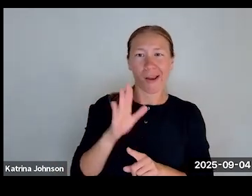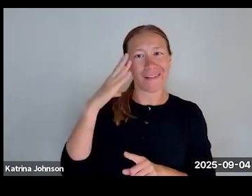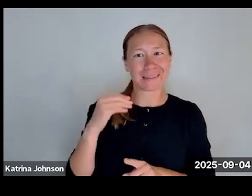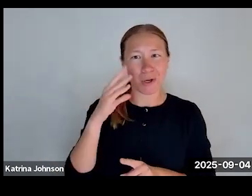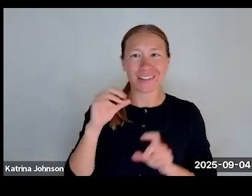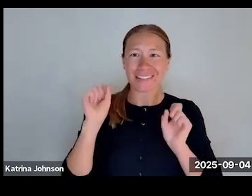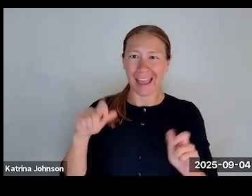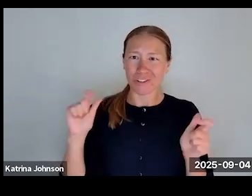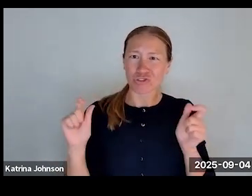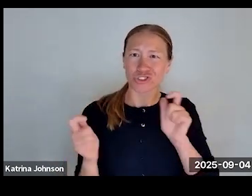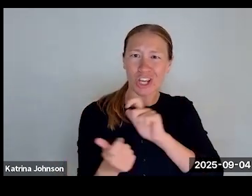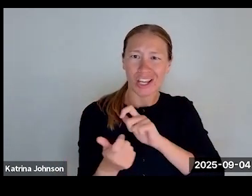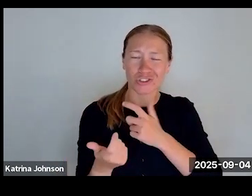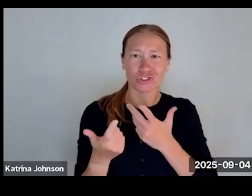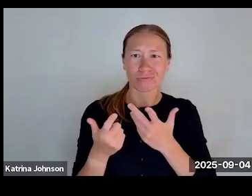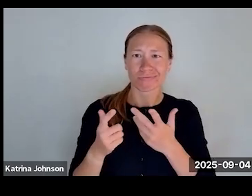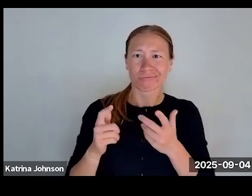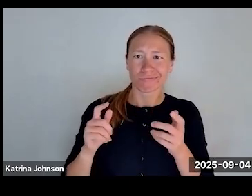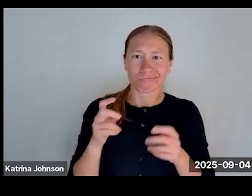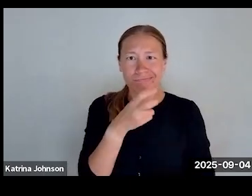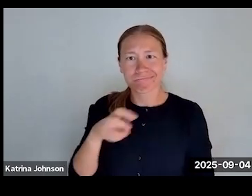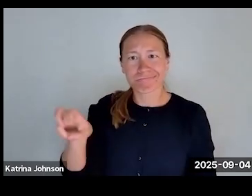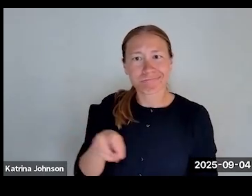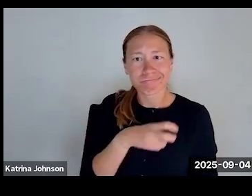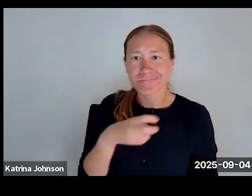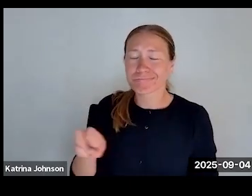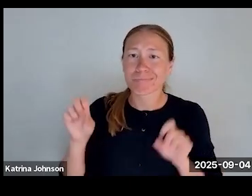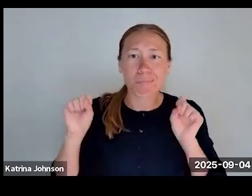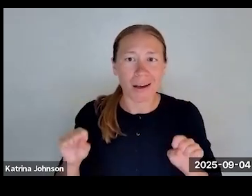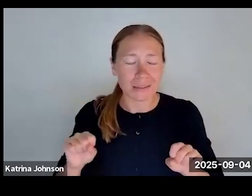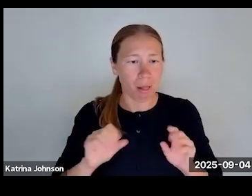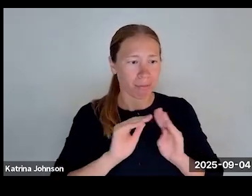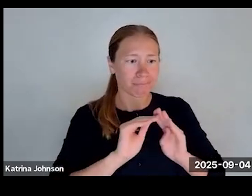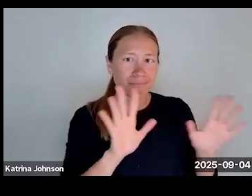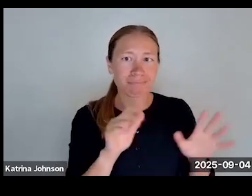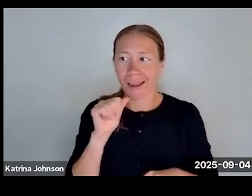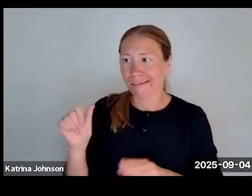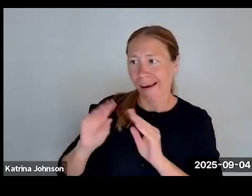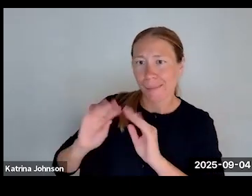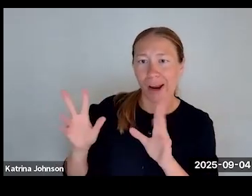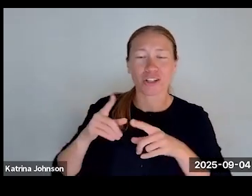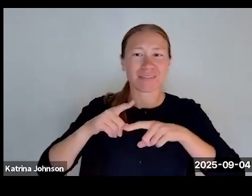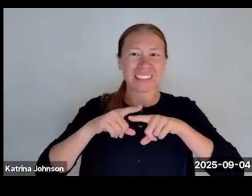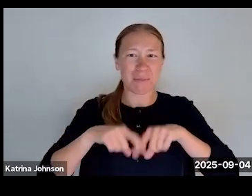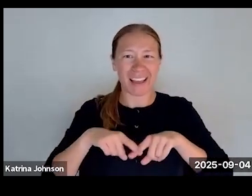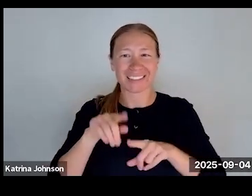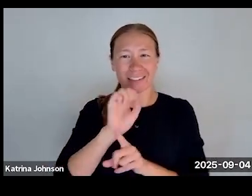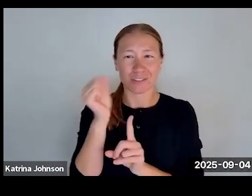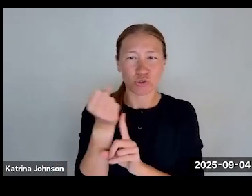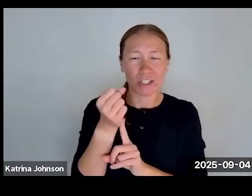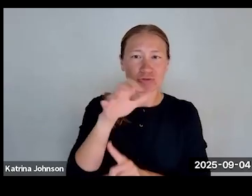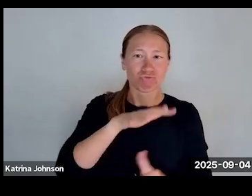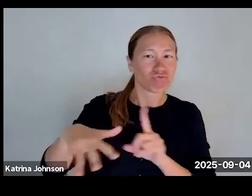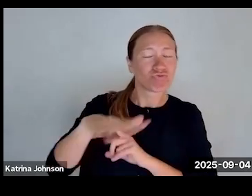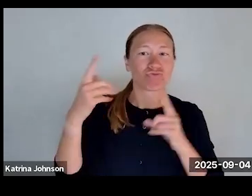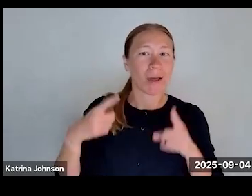over time. A disability may move between being apparent and non-apparent depending on circumstances.